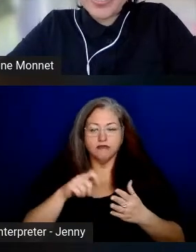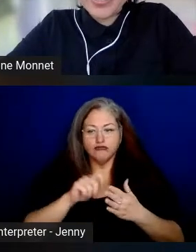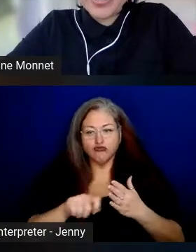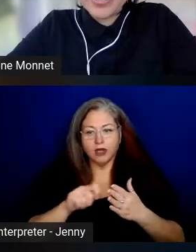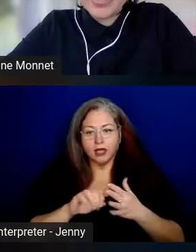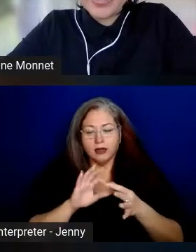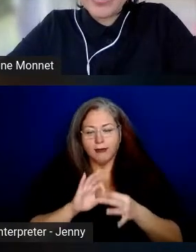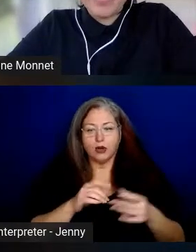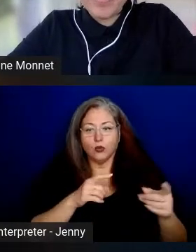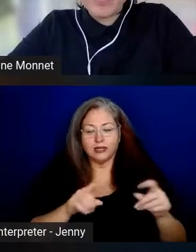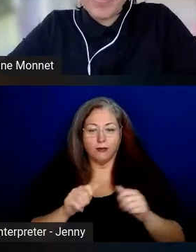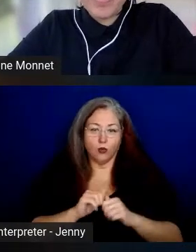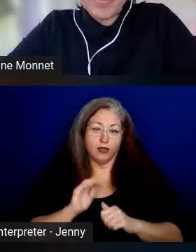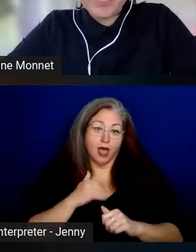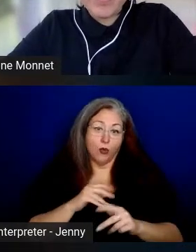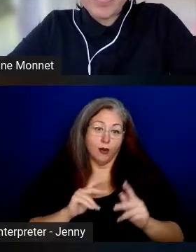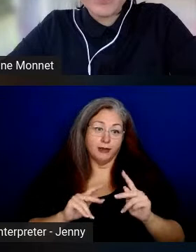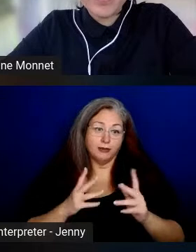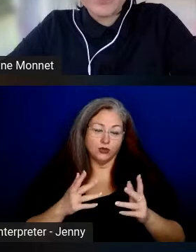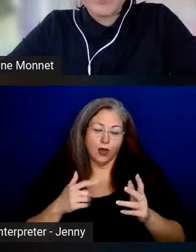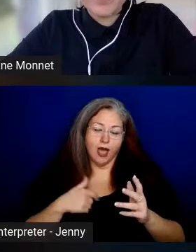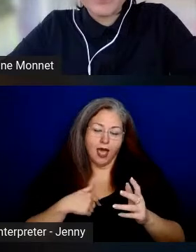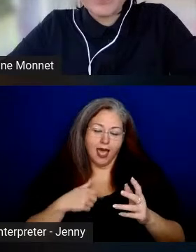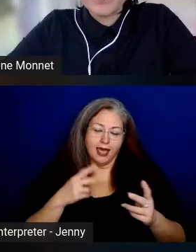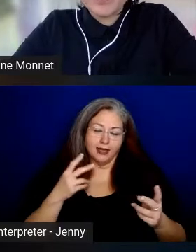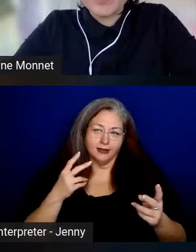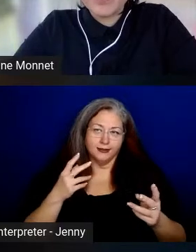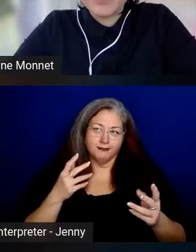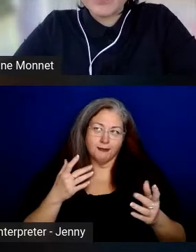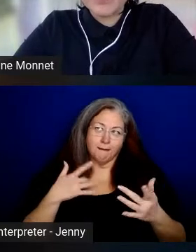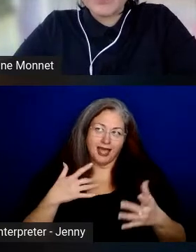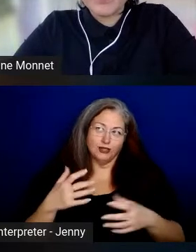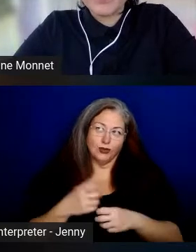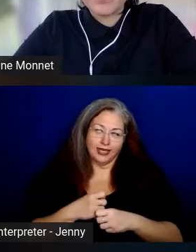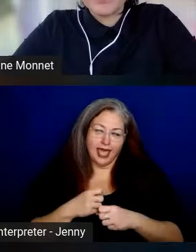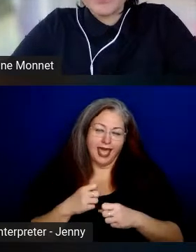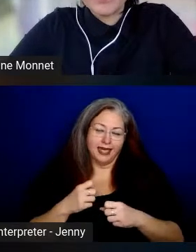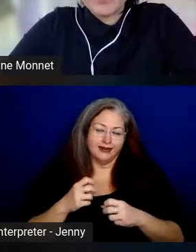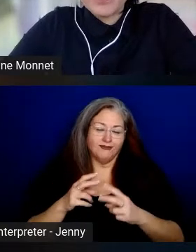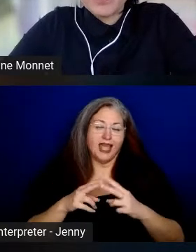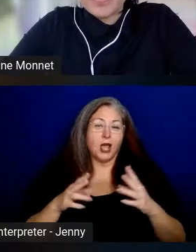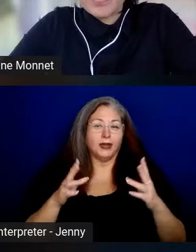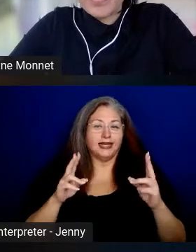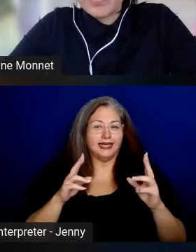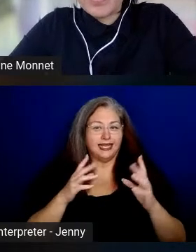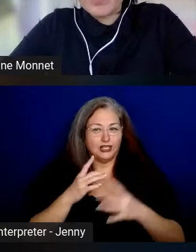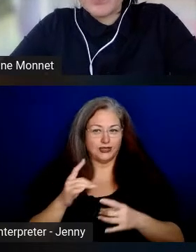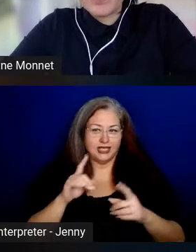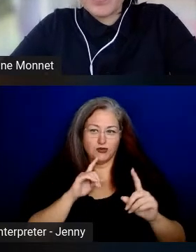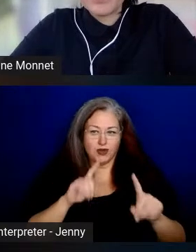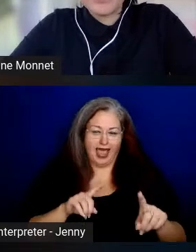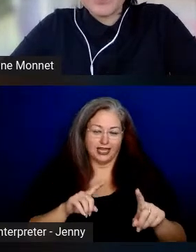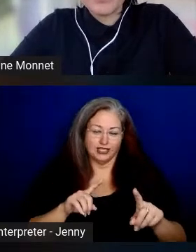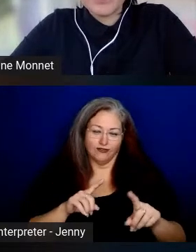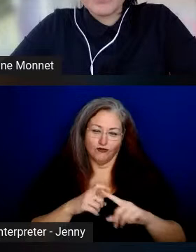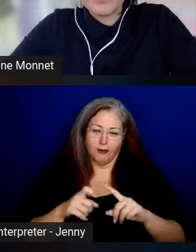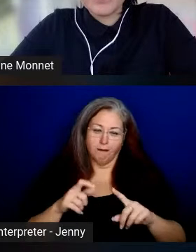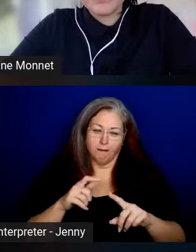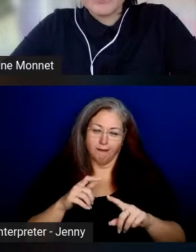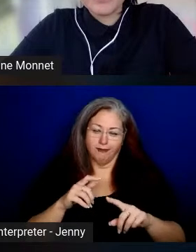about what's happening to our people. So I get a lot of interesting reaction from the work that I do.